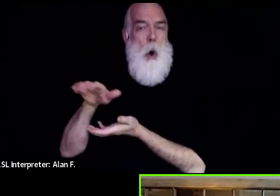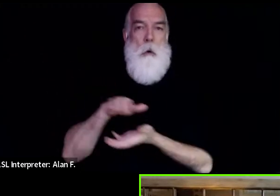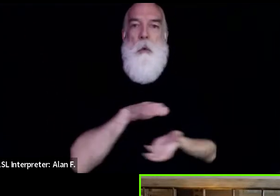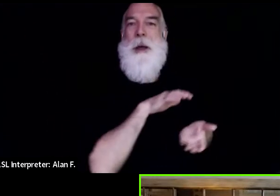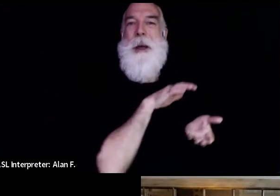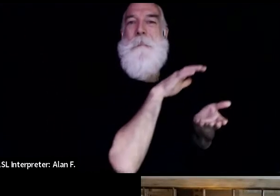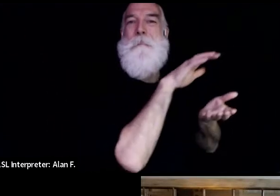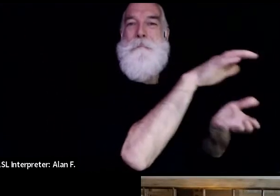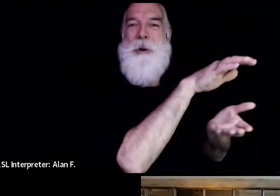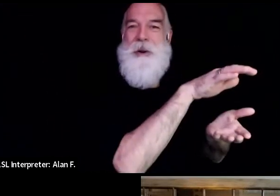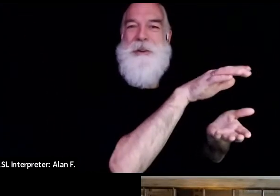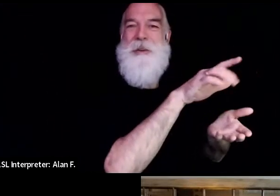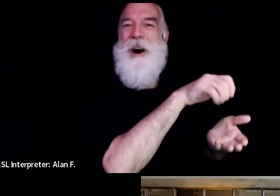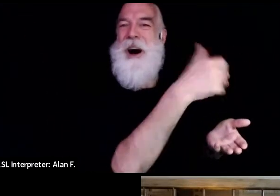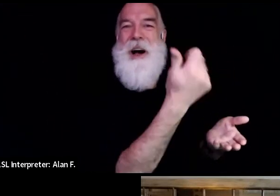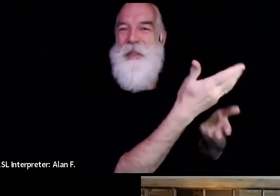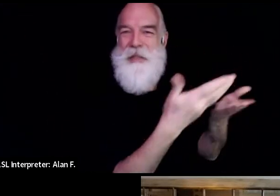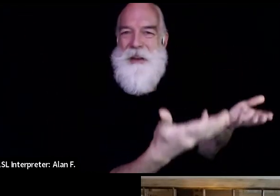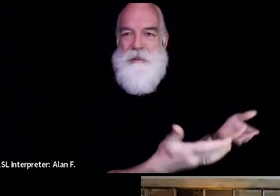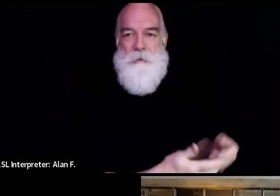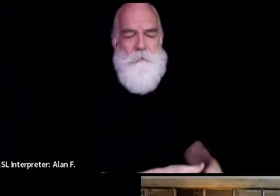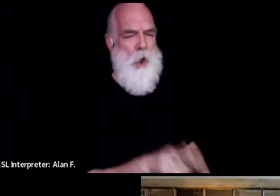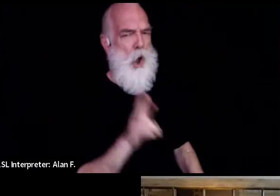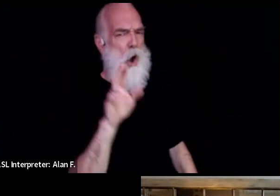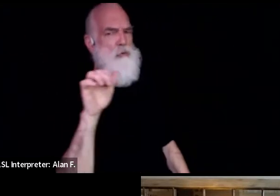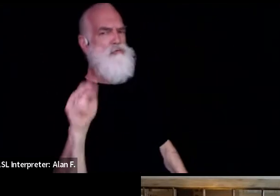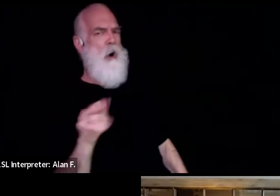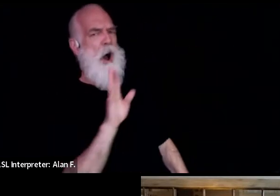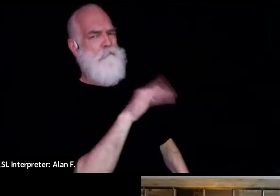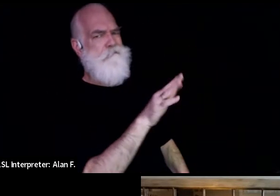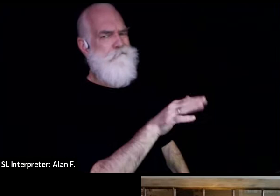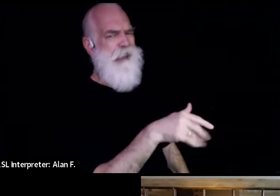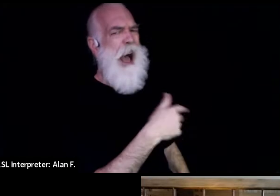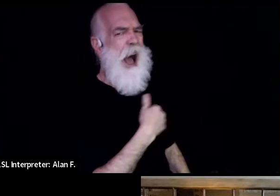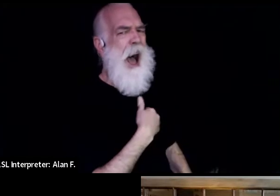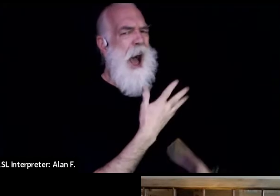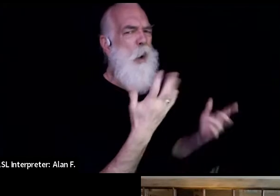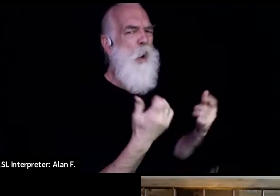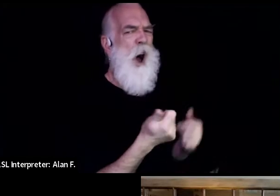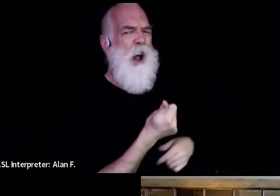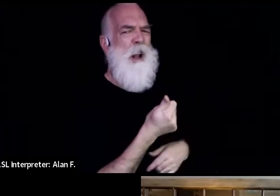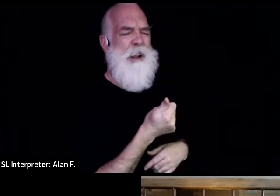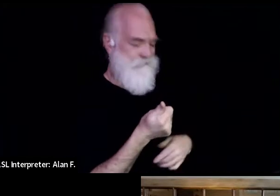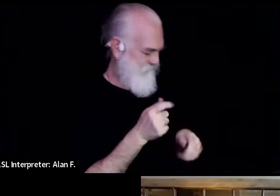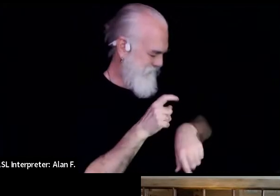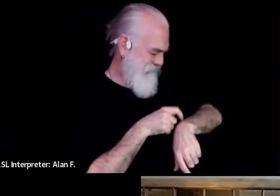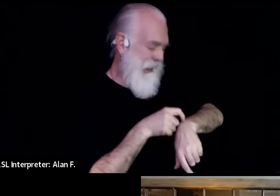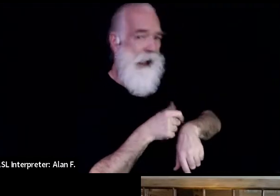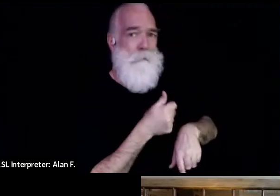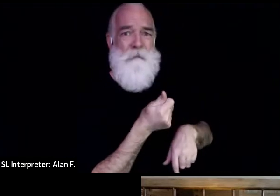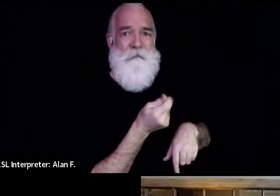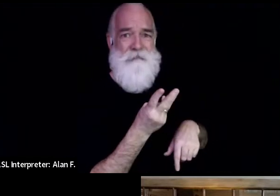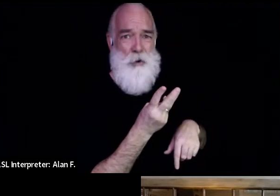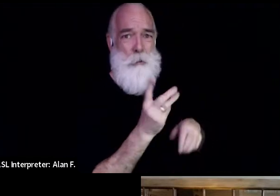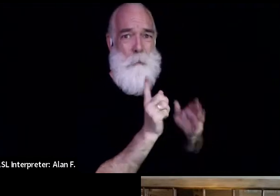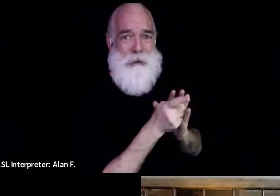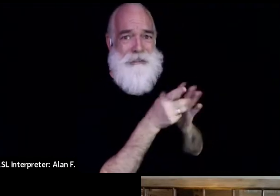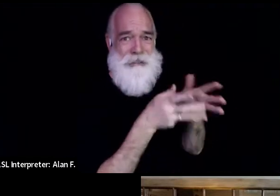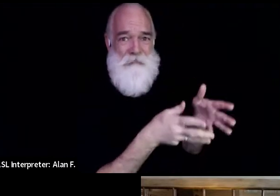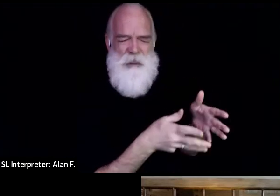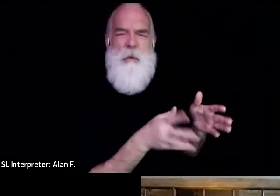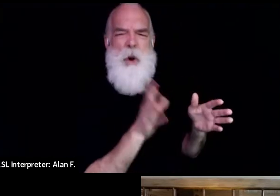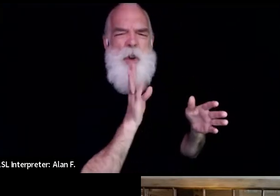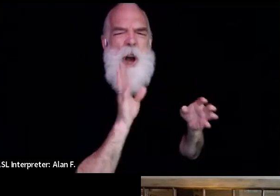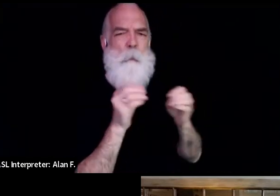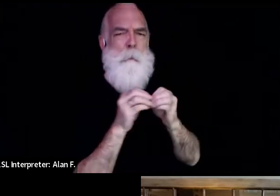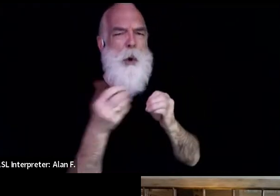efforts. Let me try to get to a few other areas in the few minutes we have left. There have been a